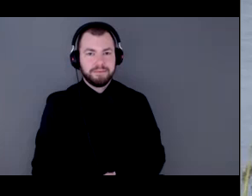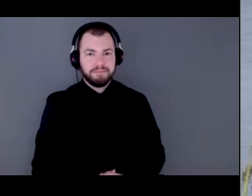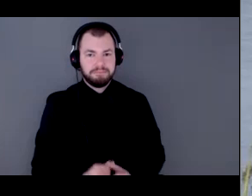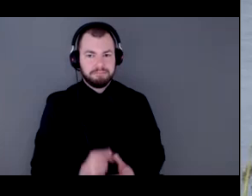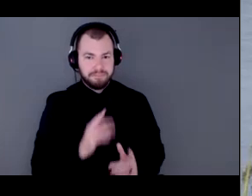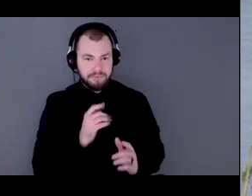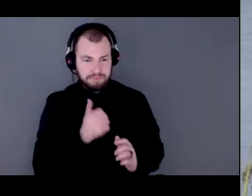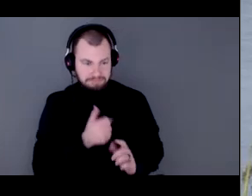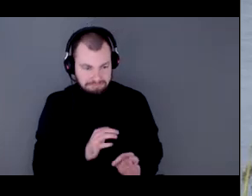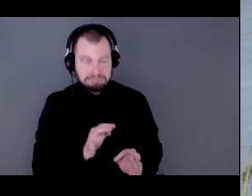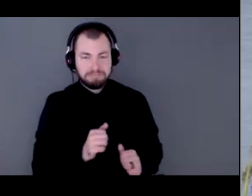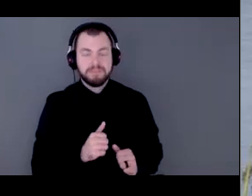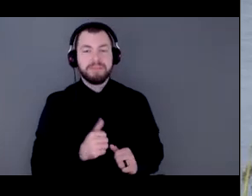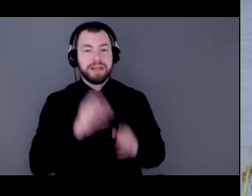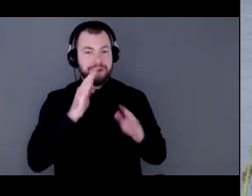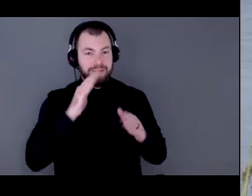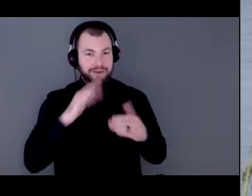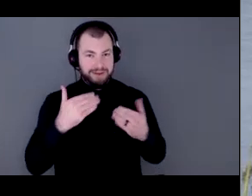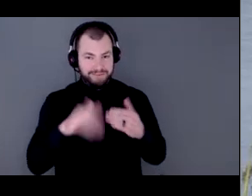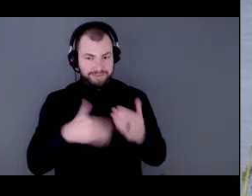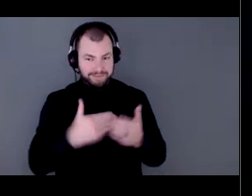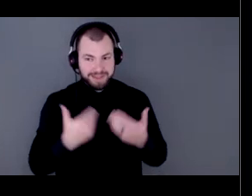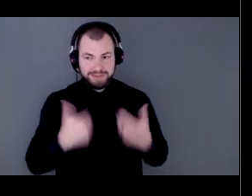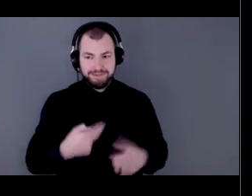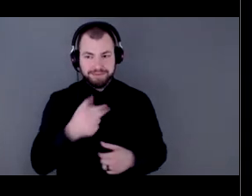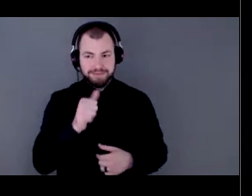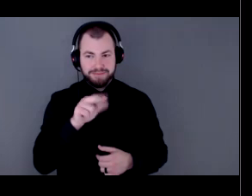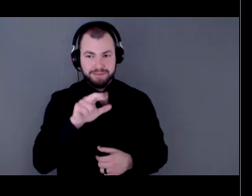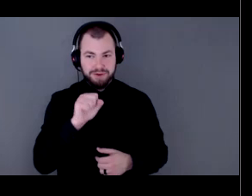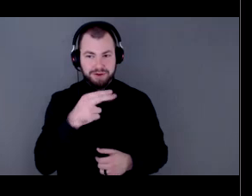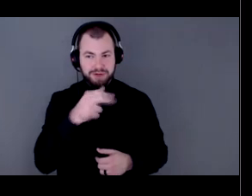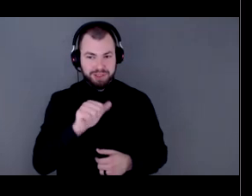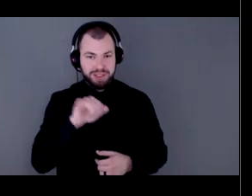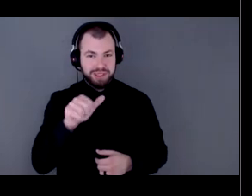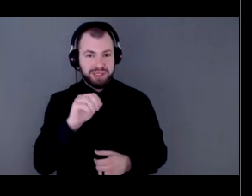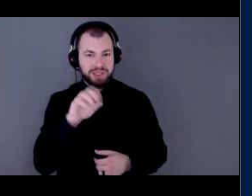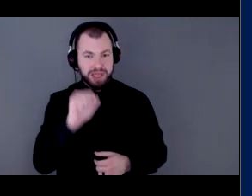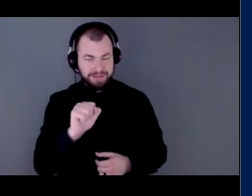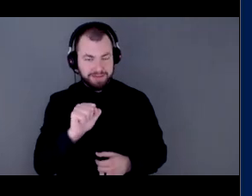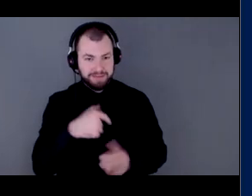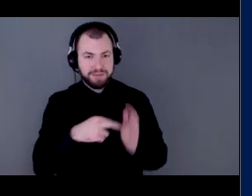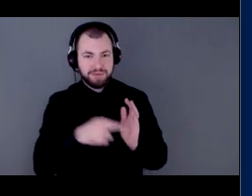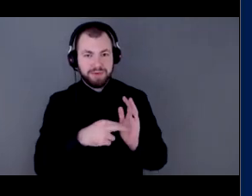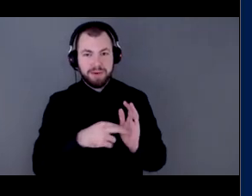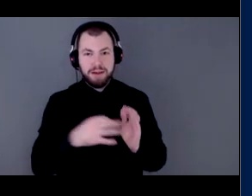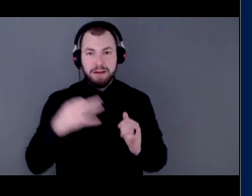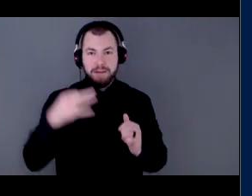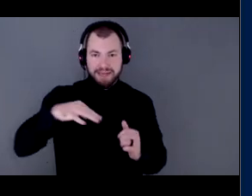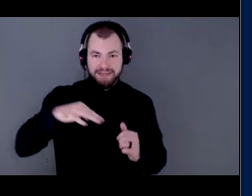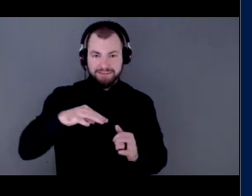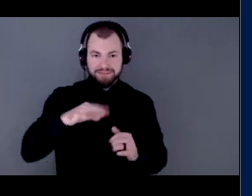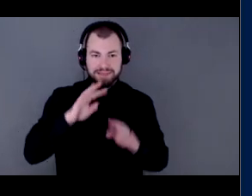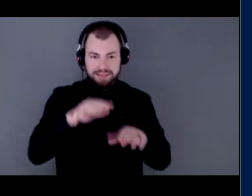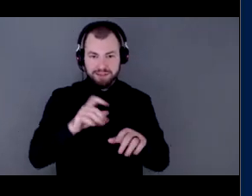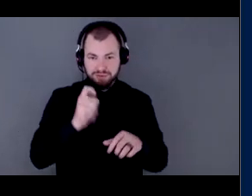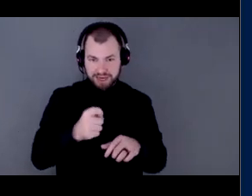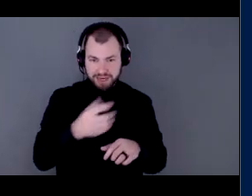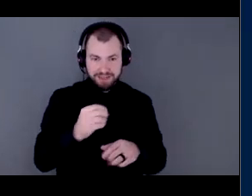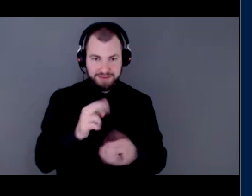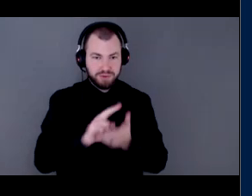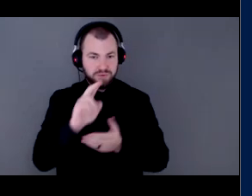Hello everyone, I am Harsha Elizabeth James. I am representing Maine Sea Grant and the University of Maine's Marine Debris Challenge